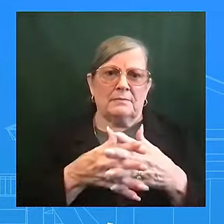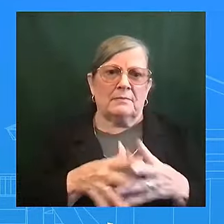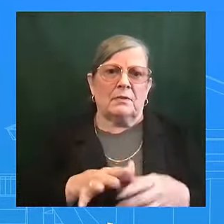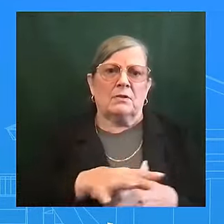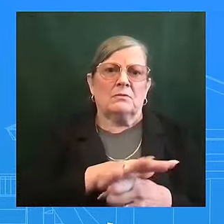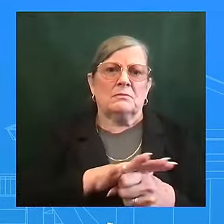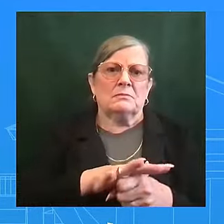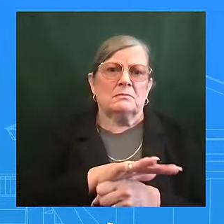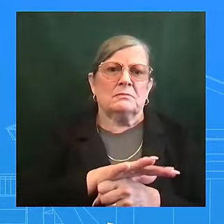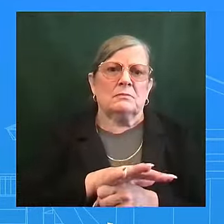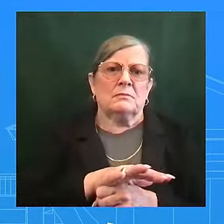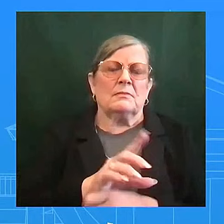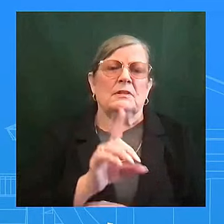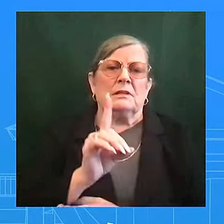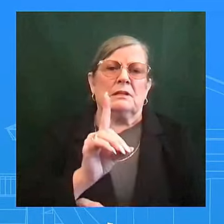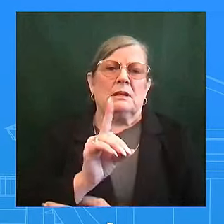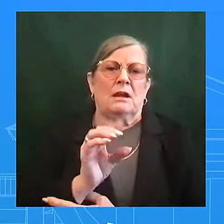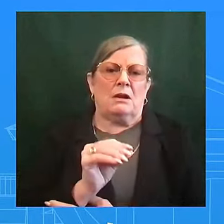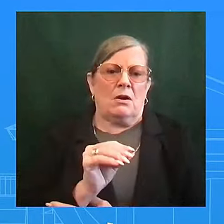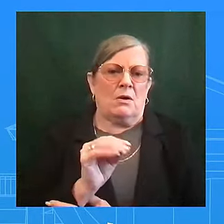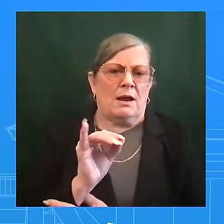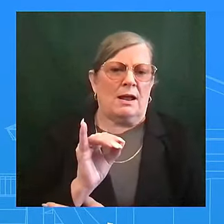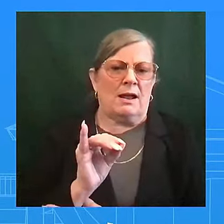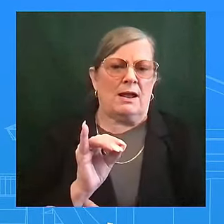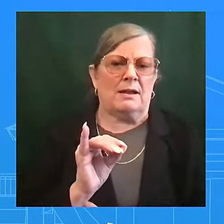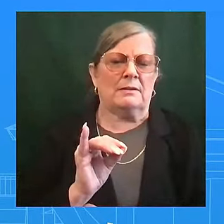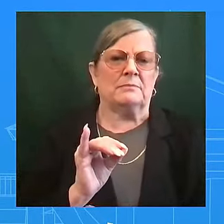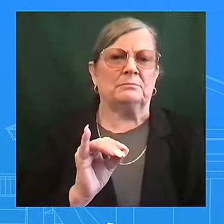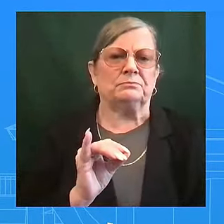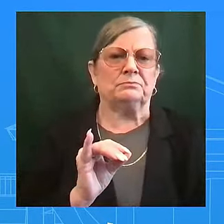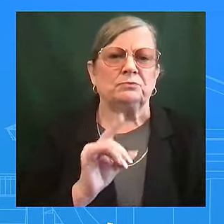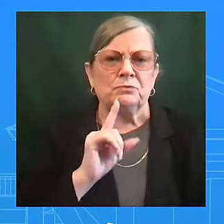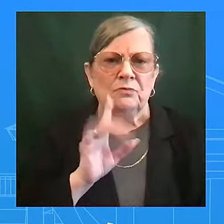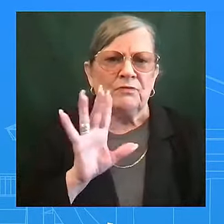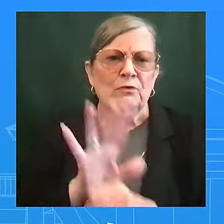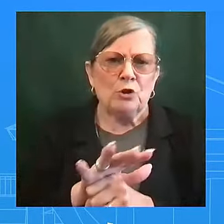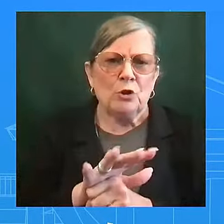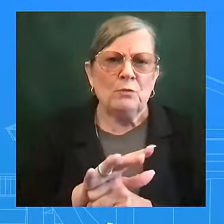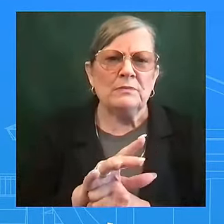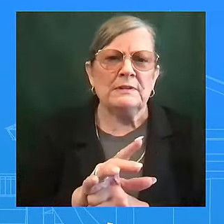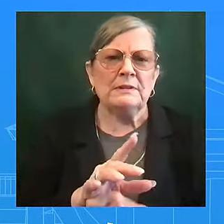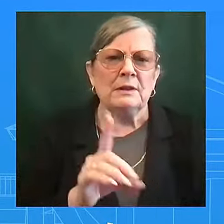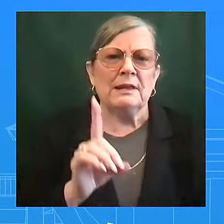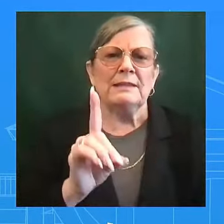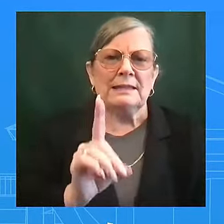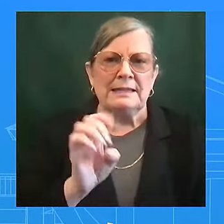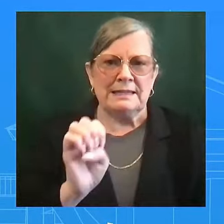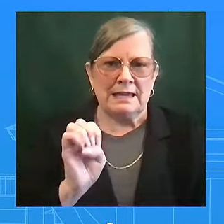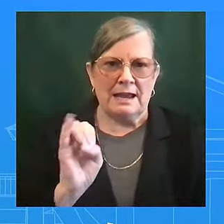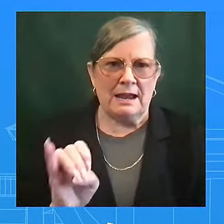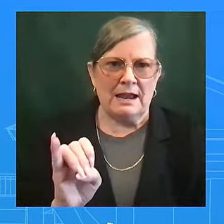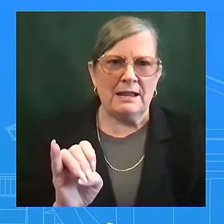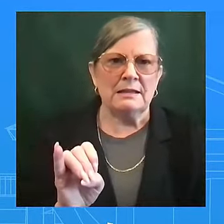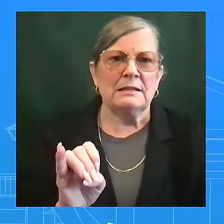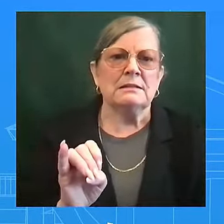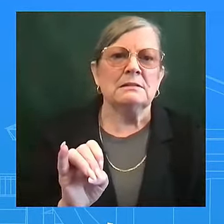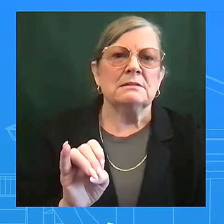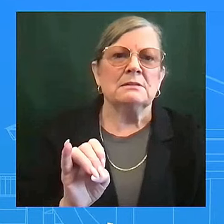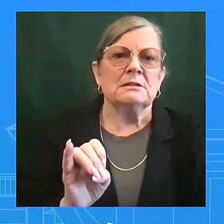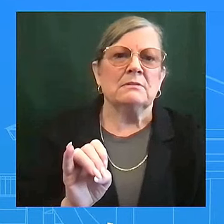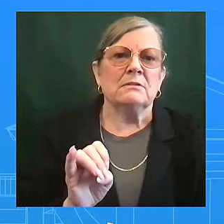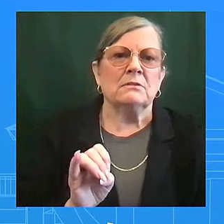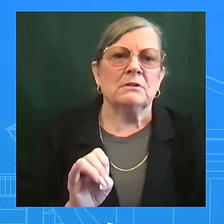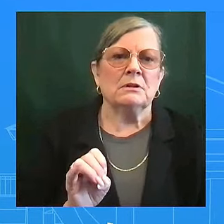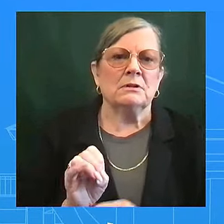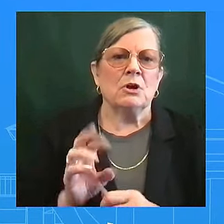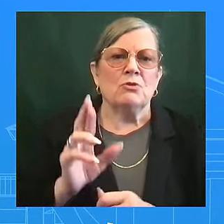organizations to reaffirm their commitments to DEI, update on racial equity investments, and work with the CPC to create legislative solutions that